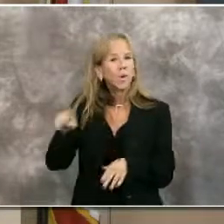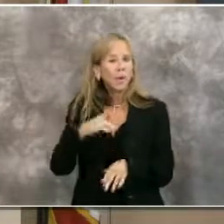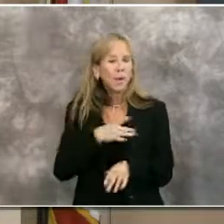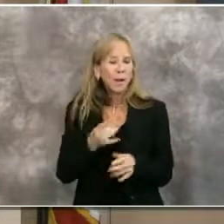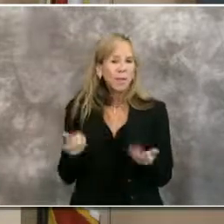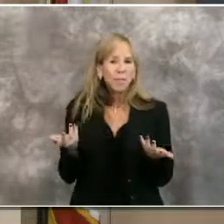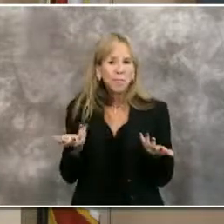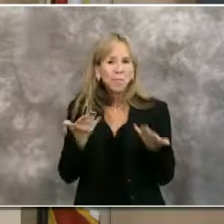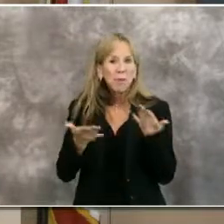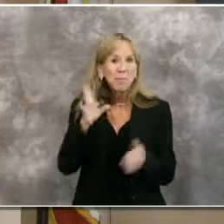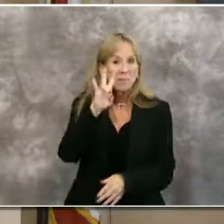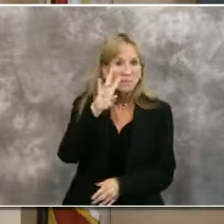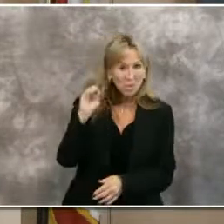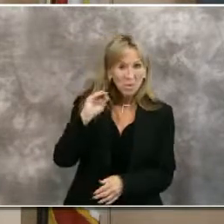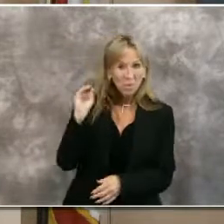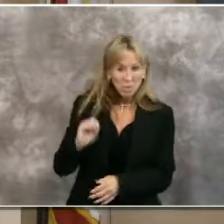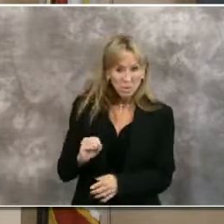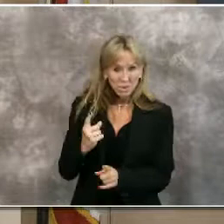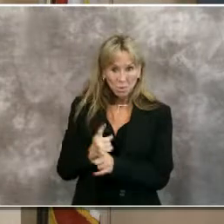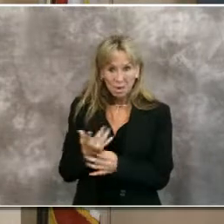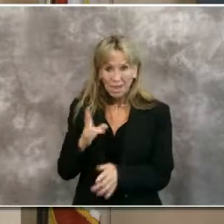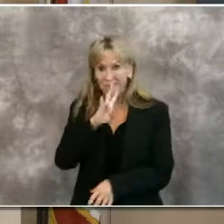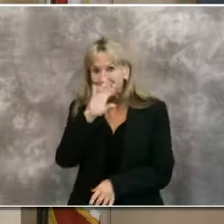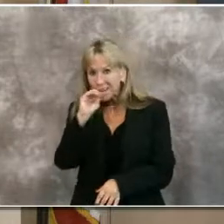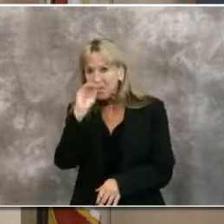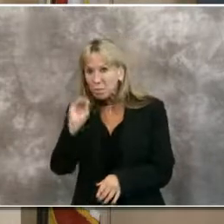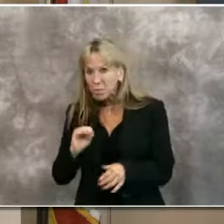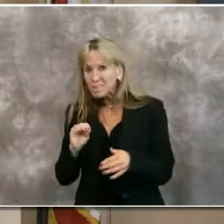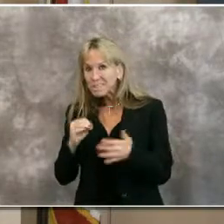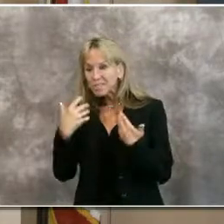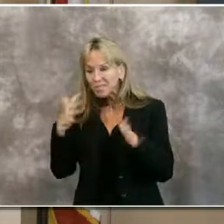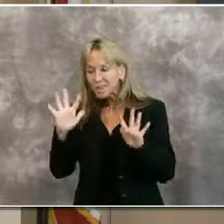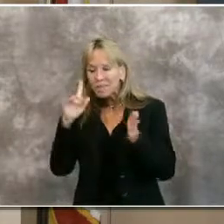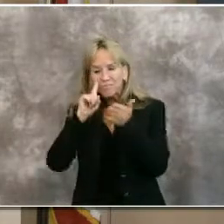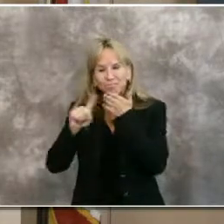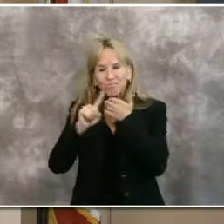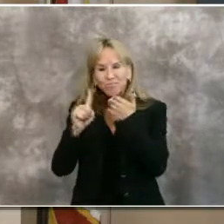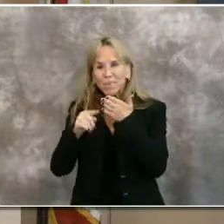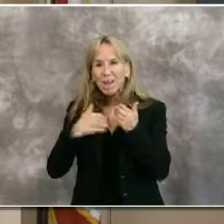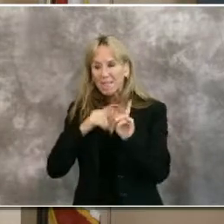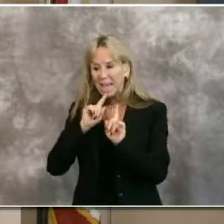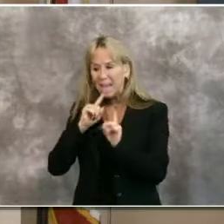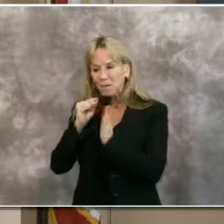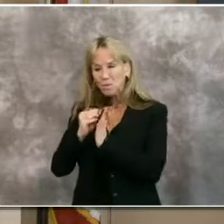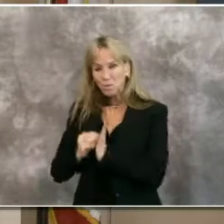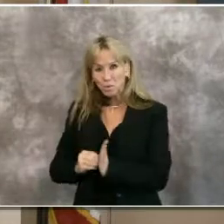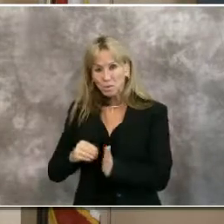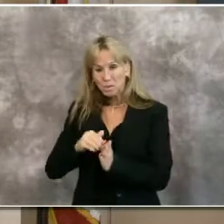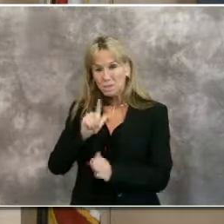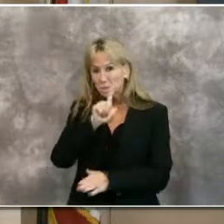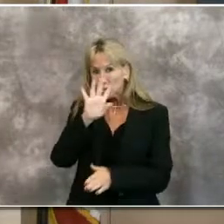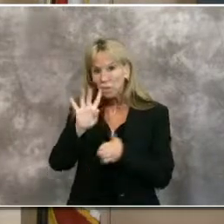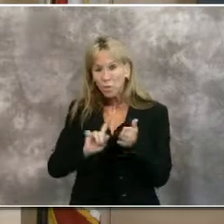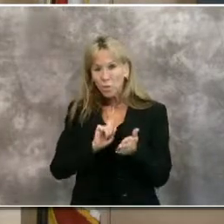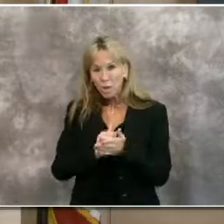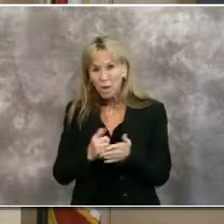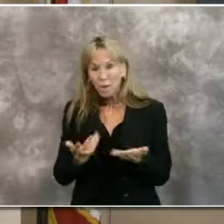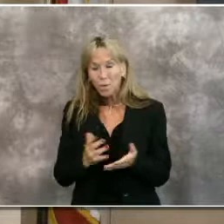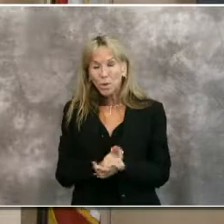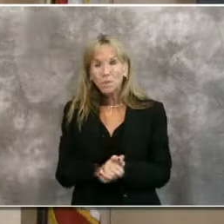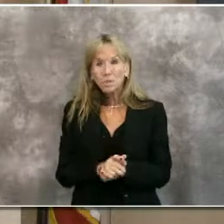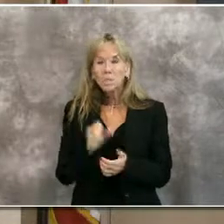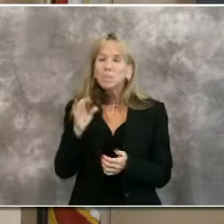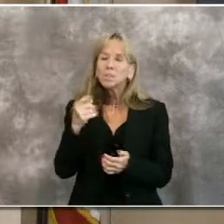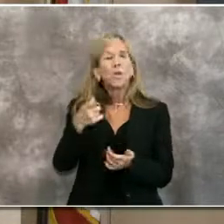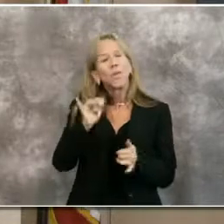to be at least 70% of cases investigated within 24 hours. You know, this result comes after